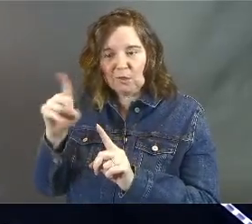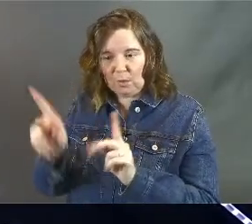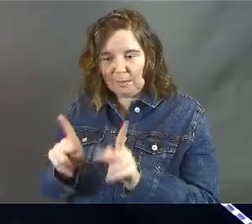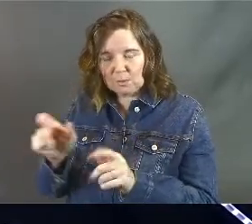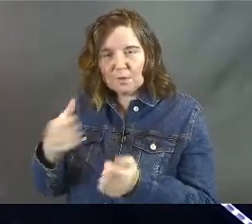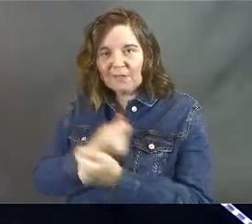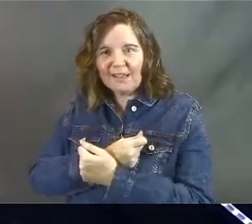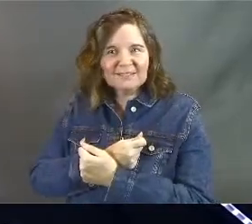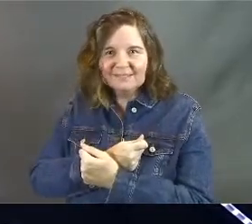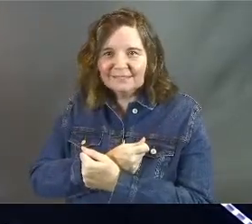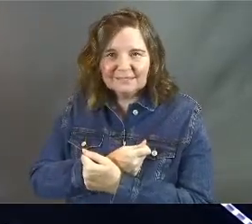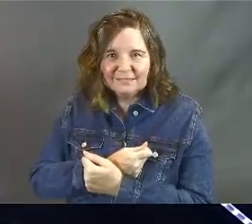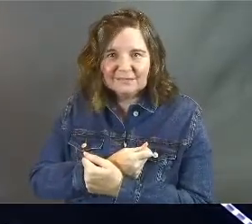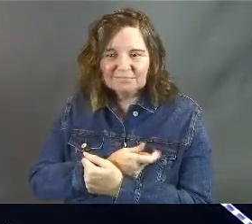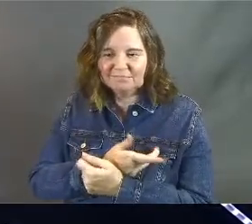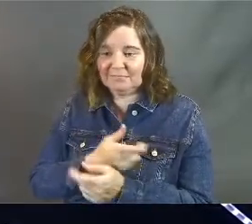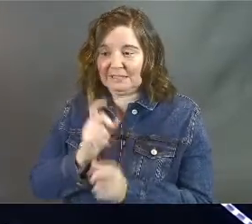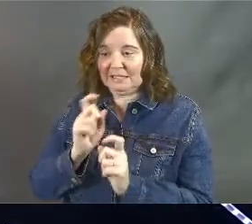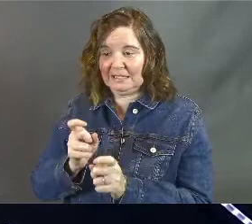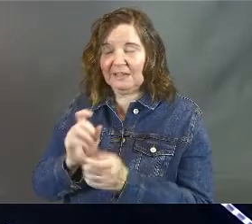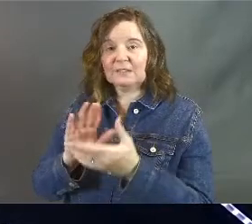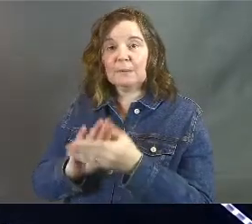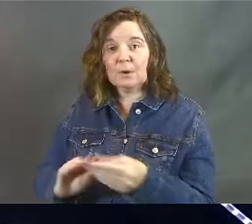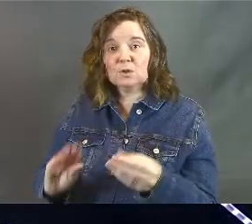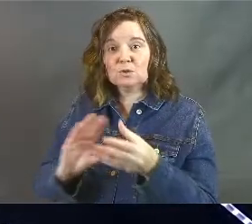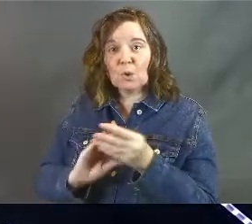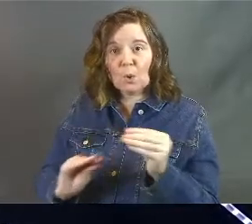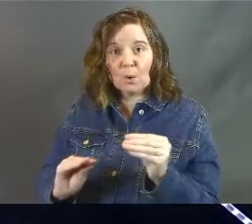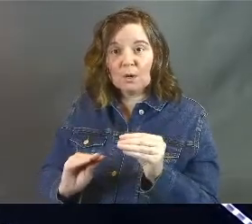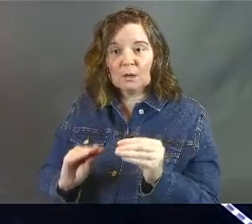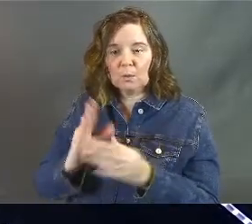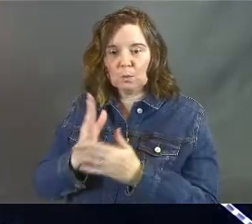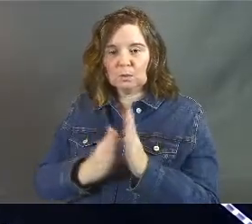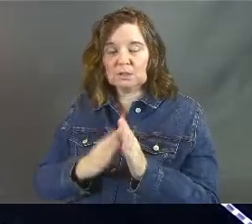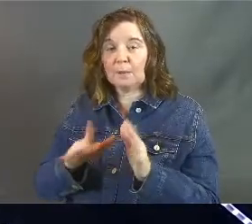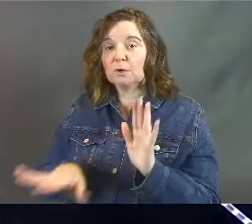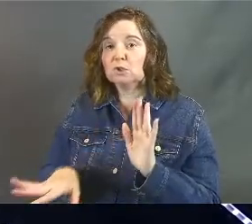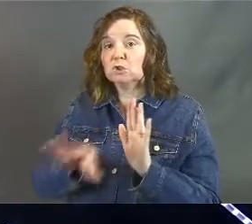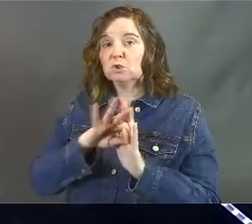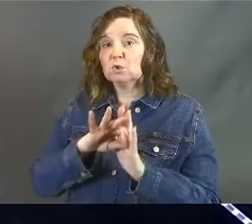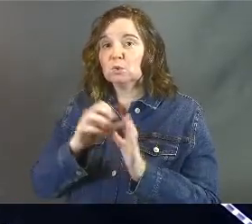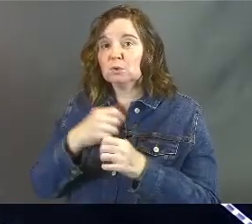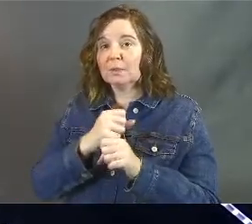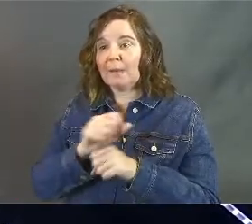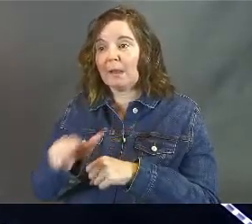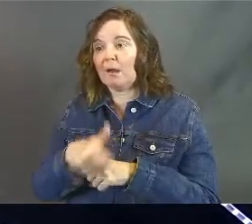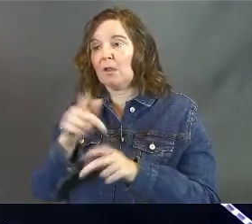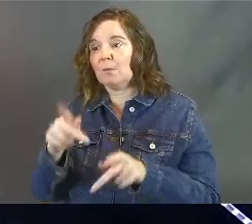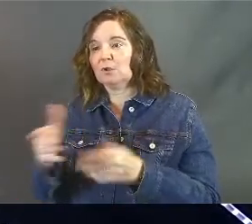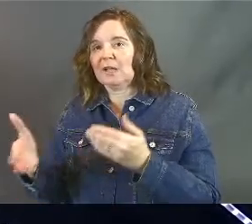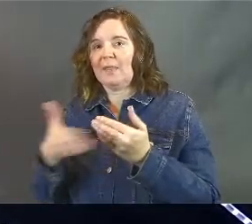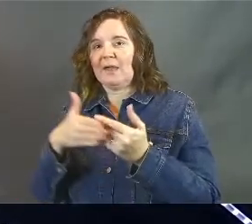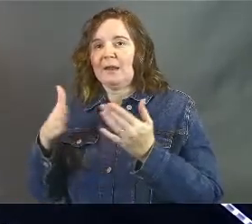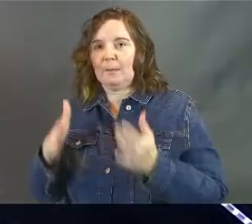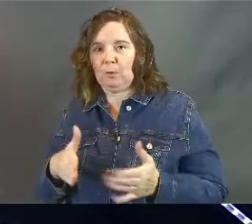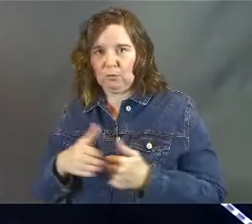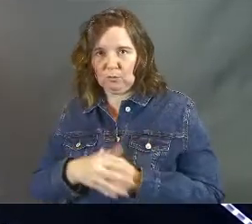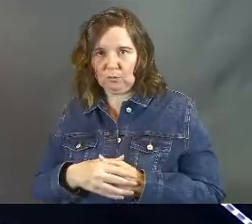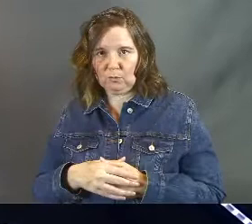people that you have to love. Instead, he gives the guy a story where someone chooses to make somebody their neighbor.